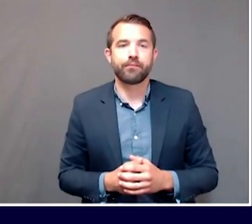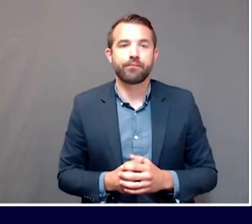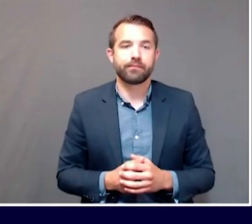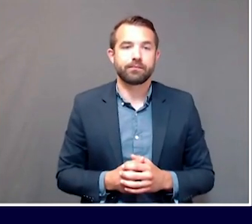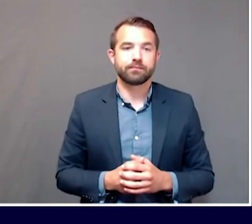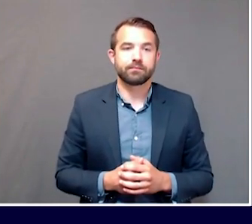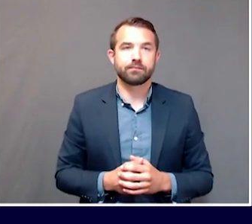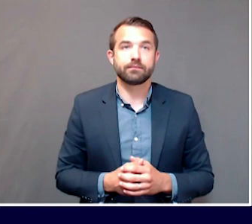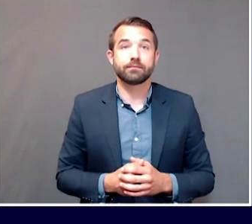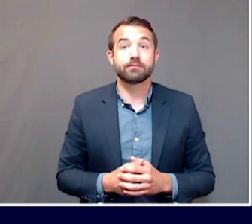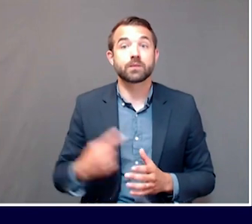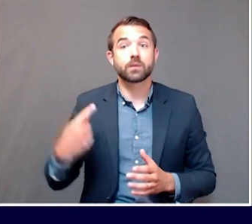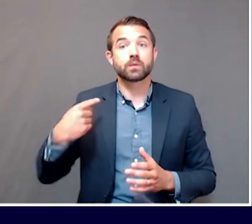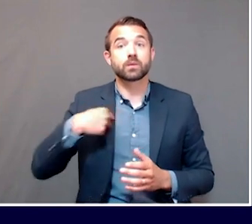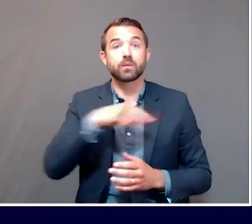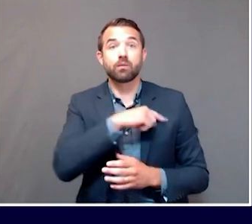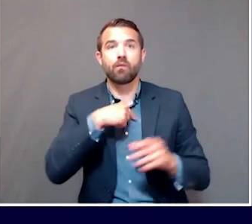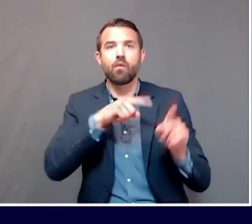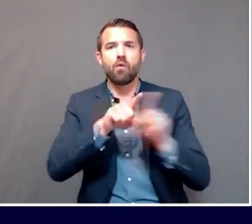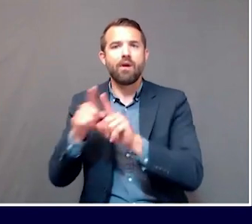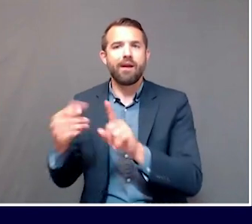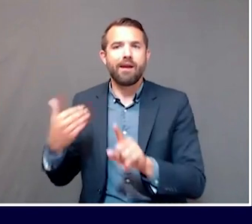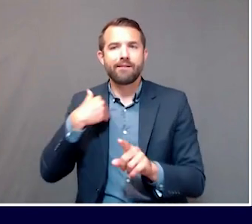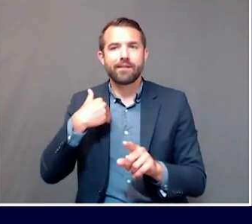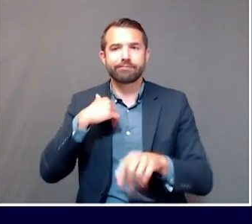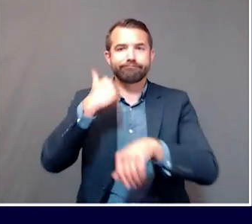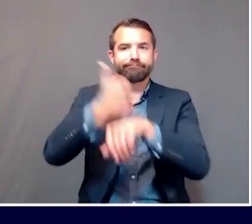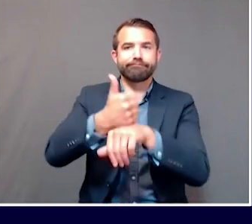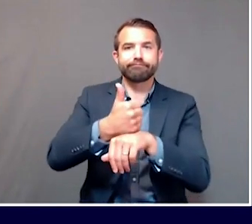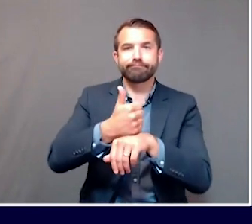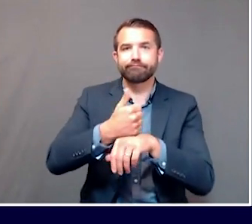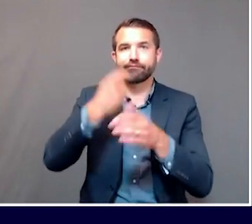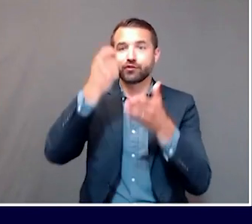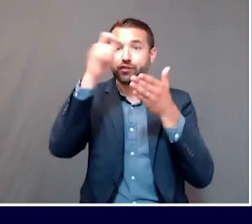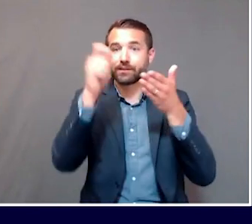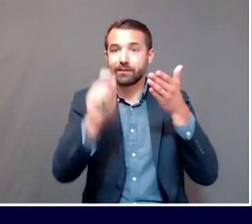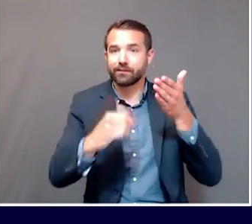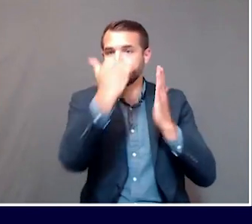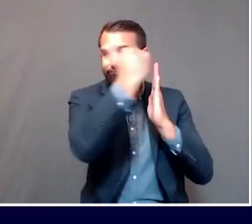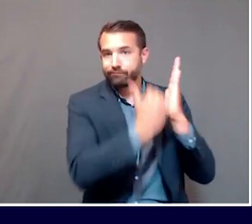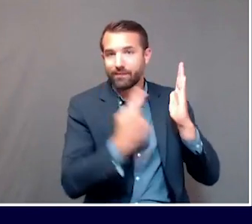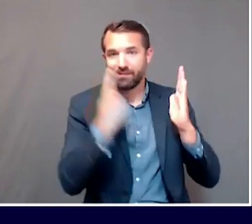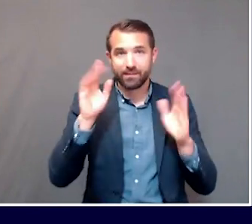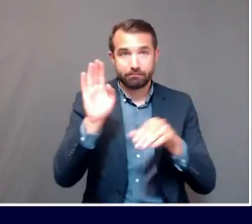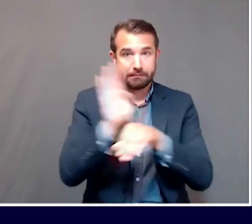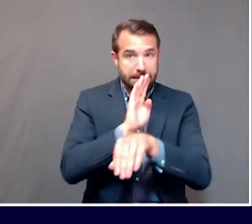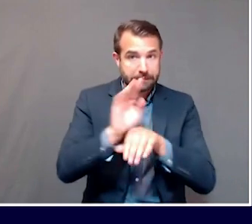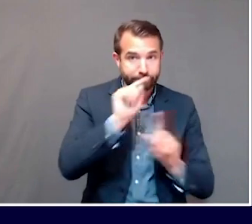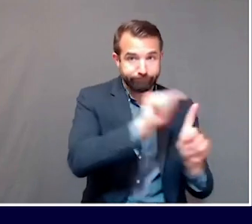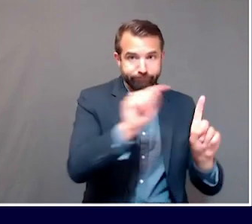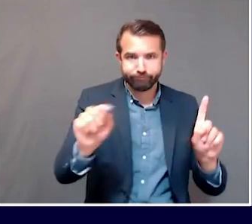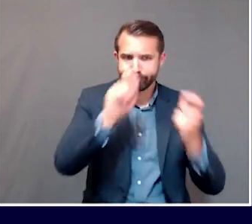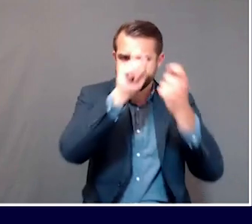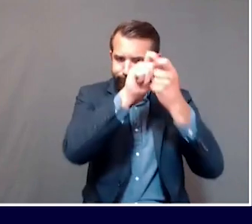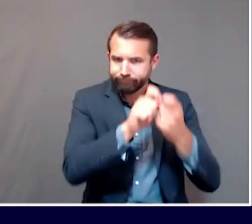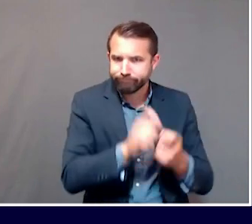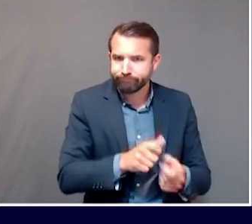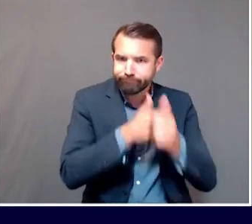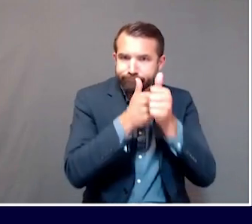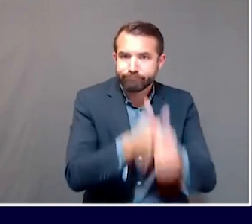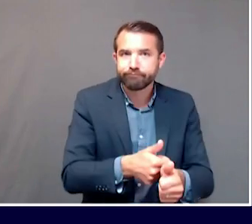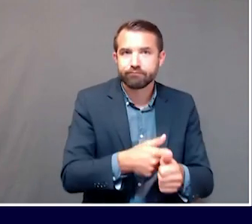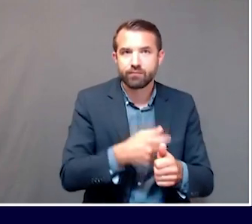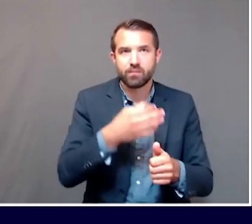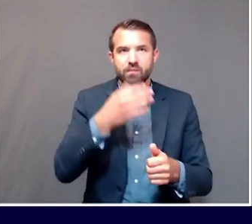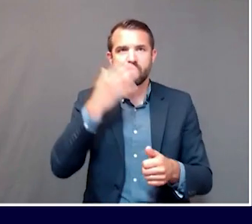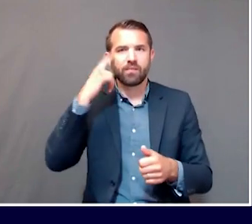and checklists for all kinds of businesses, starting soon for things like bowling alleys and amusement, indoor